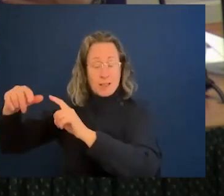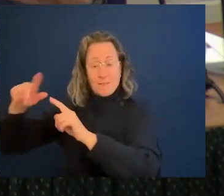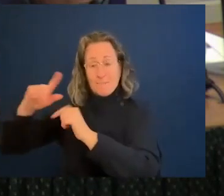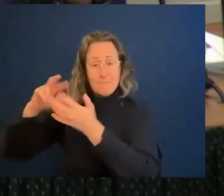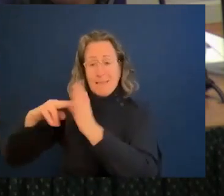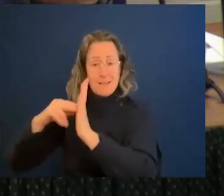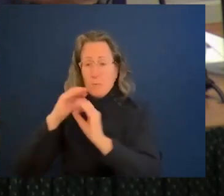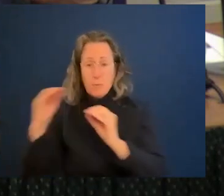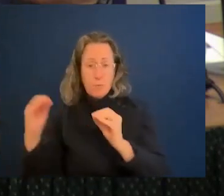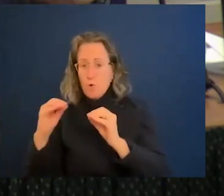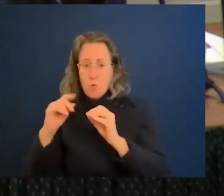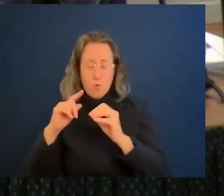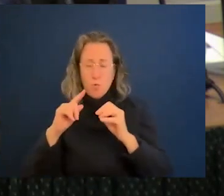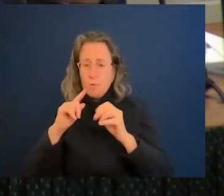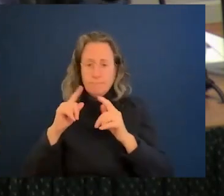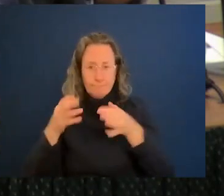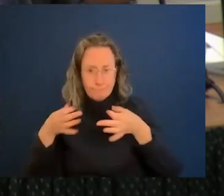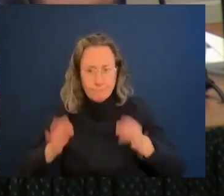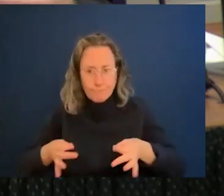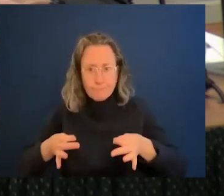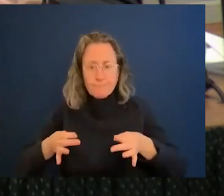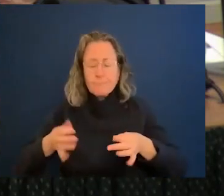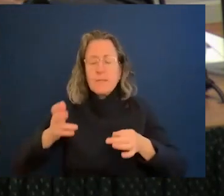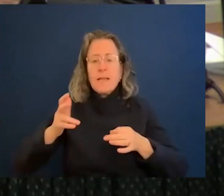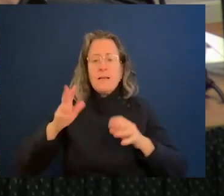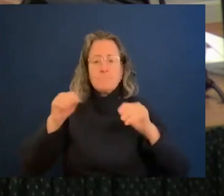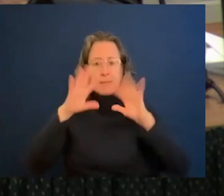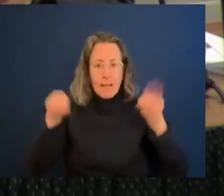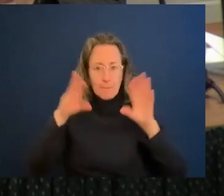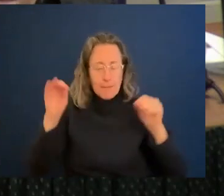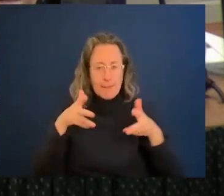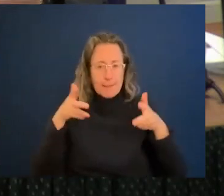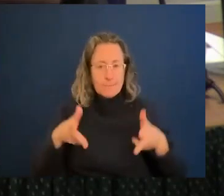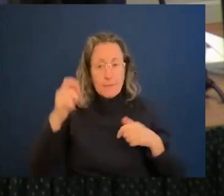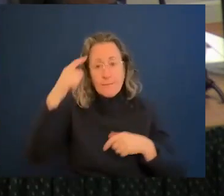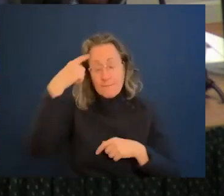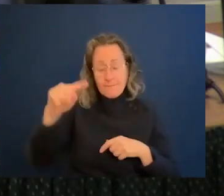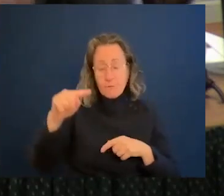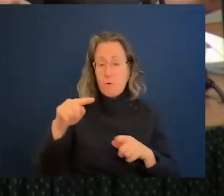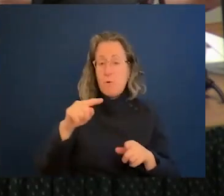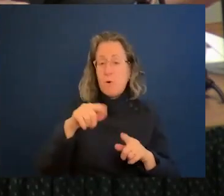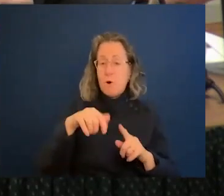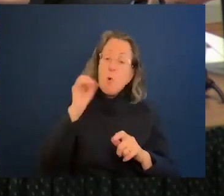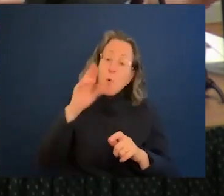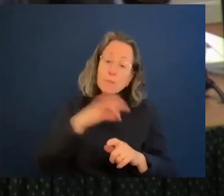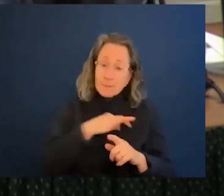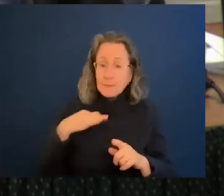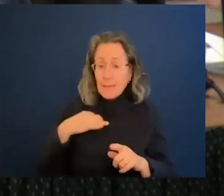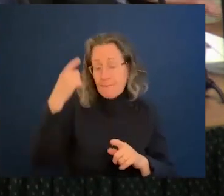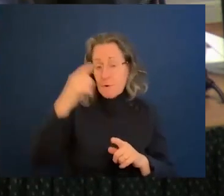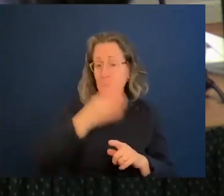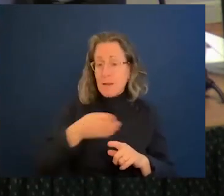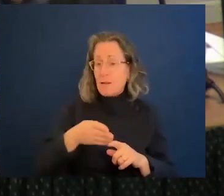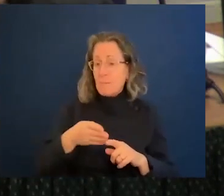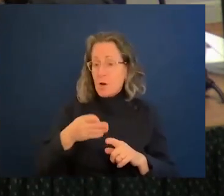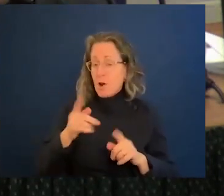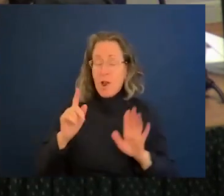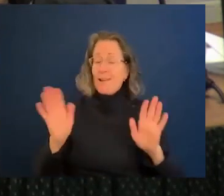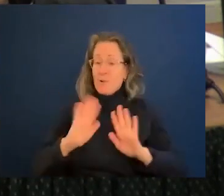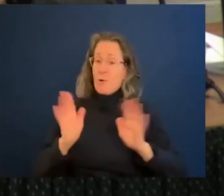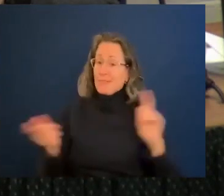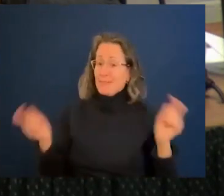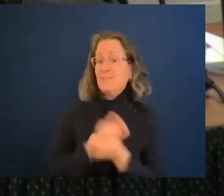there are there are now two additional EMS Personnel available to the platoon so that gets us